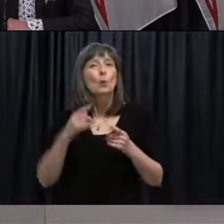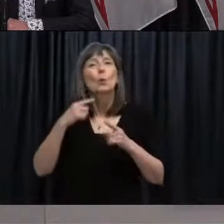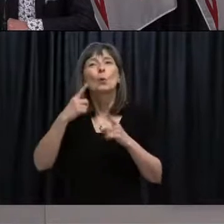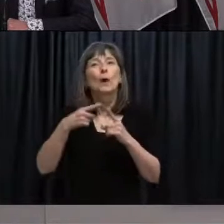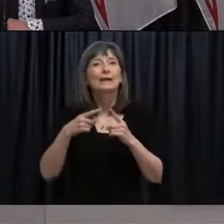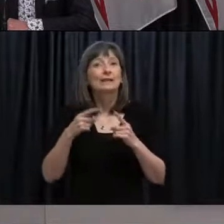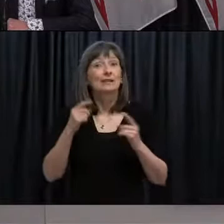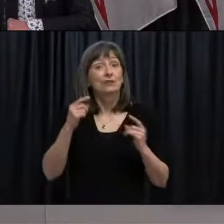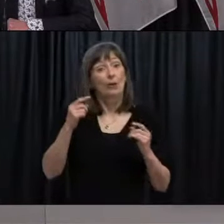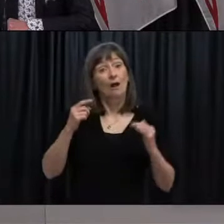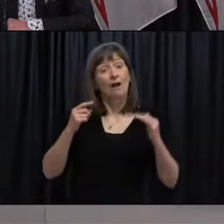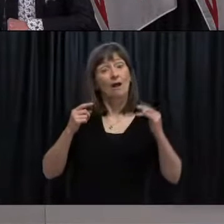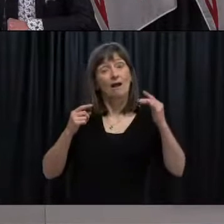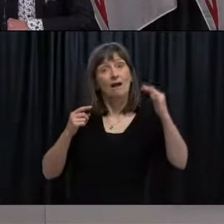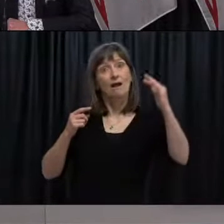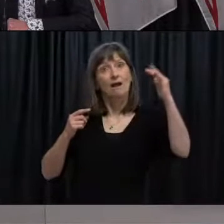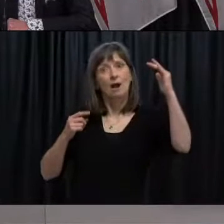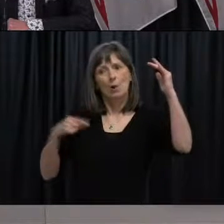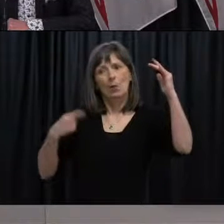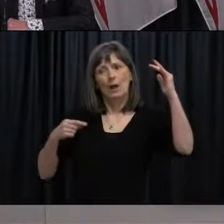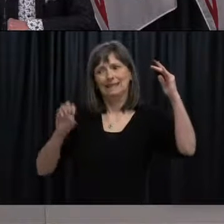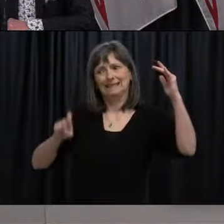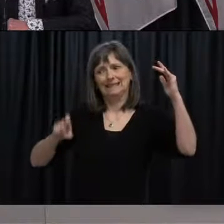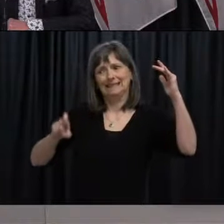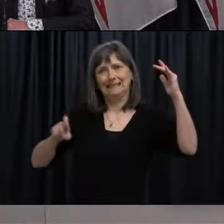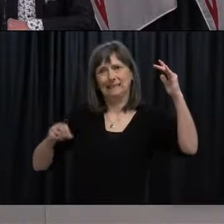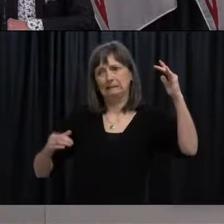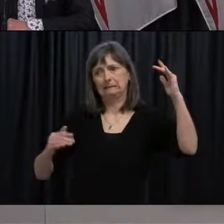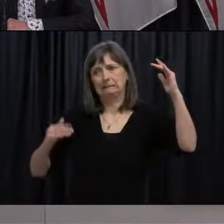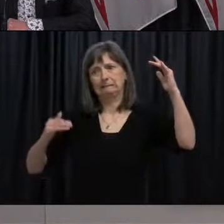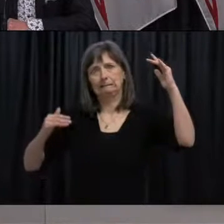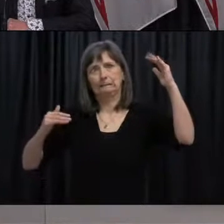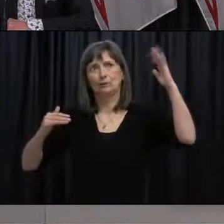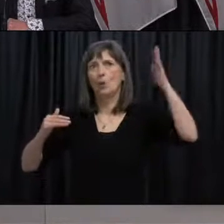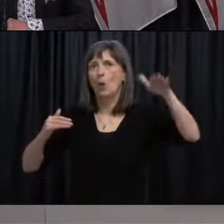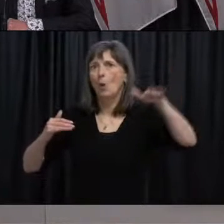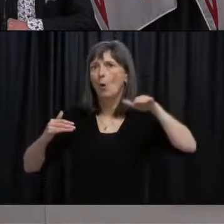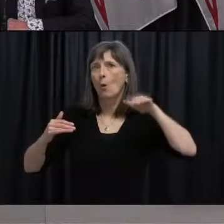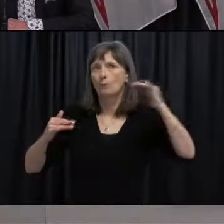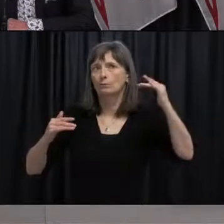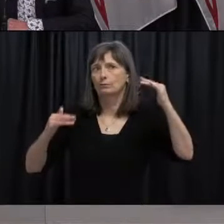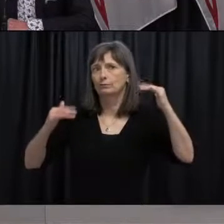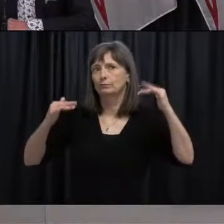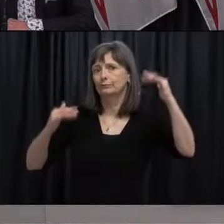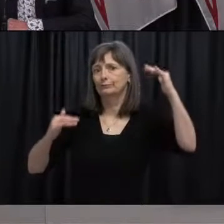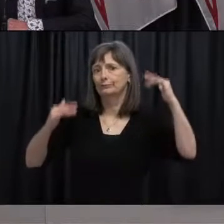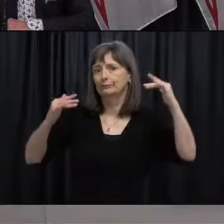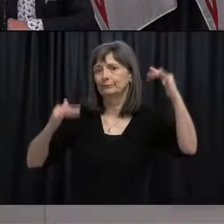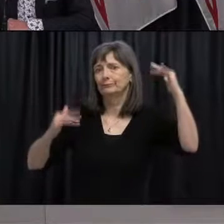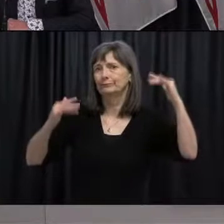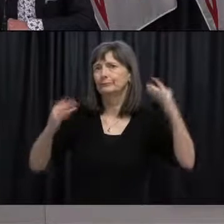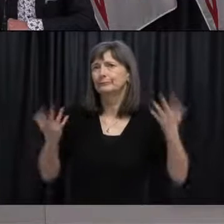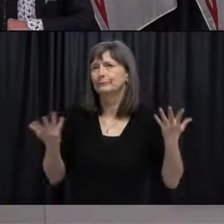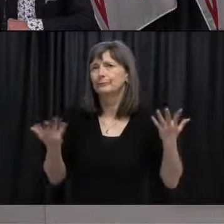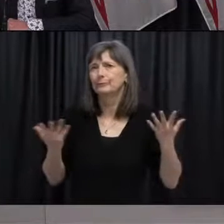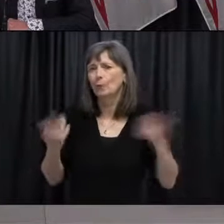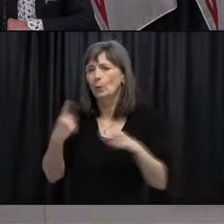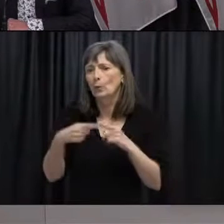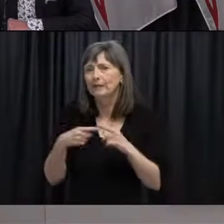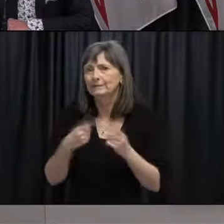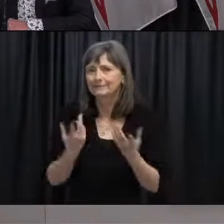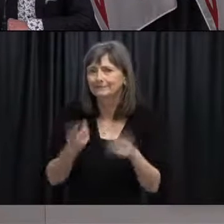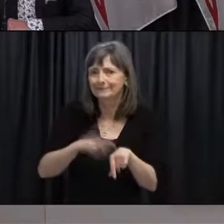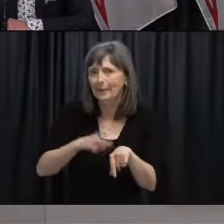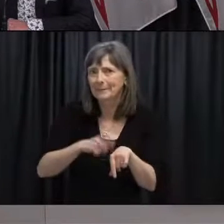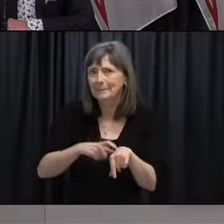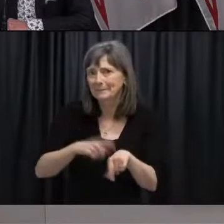catch up with us, and what contingencies are in place for when that happens? It's all built in, but Yeah, so,